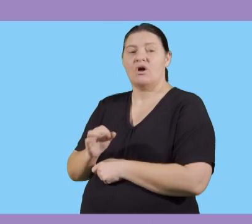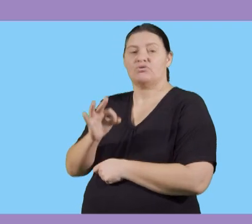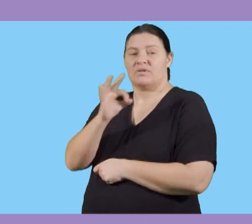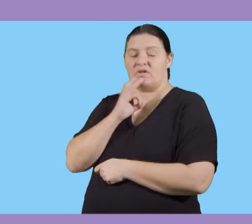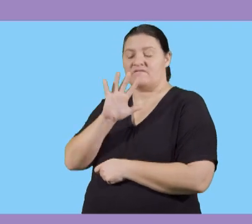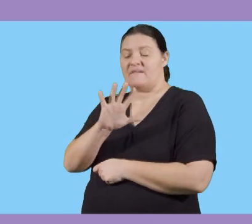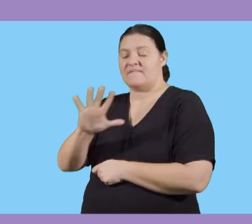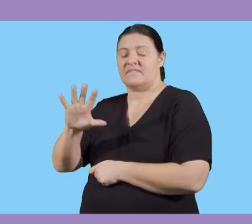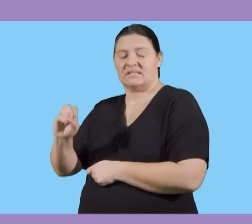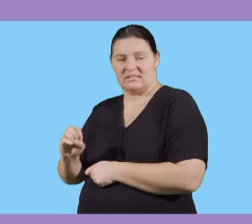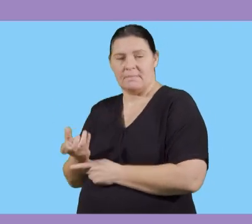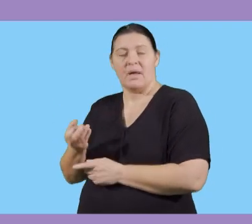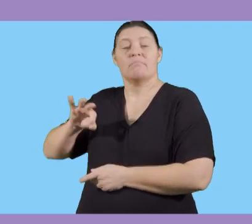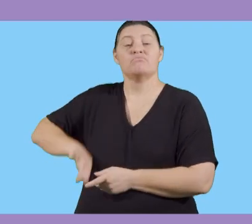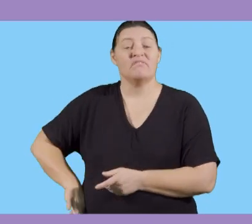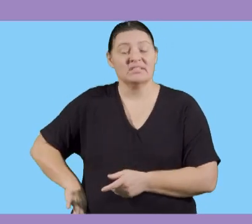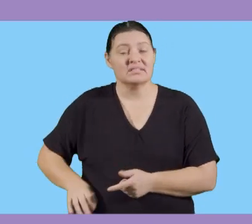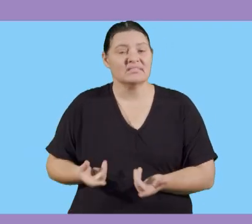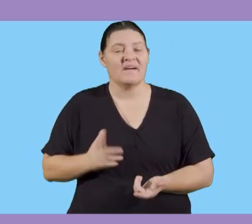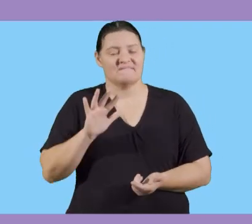3,550 rands will gain a profit of